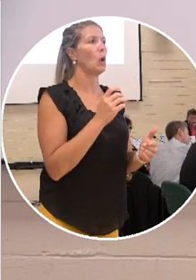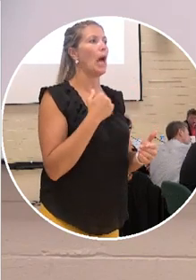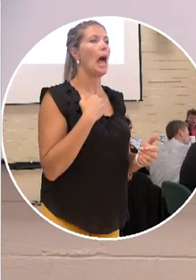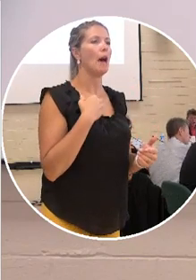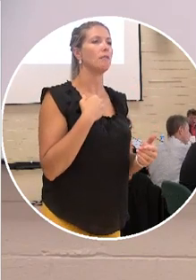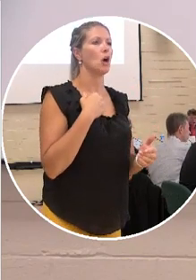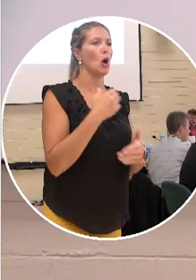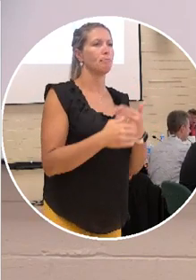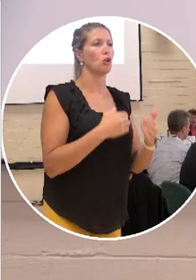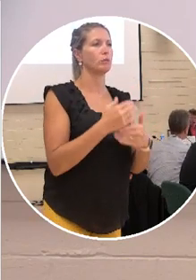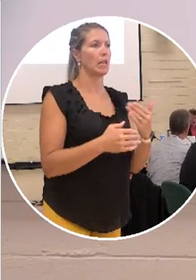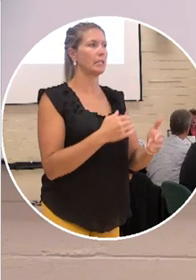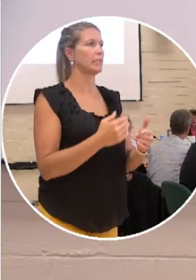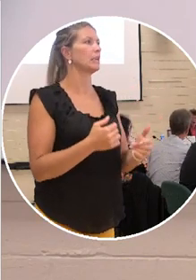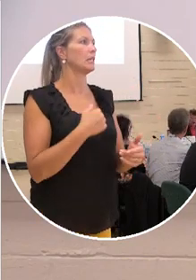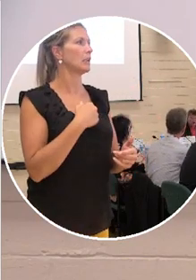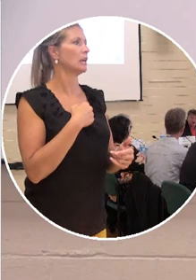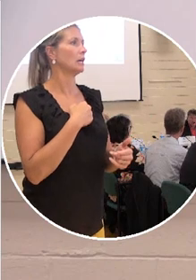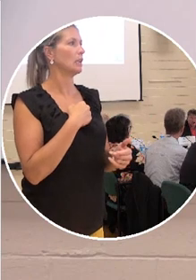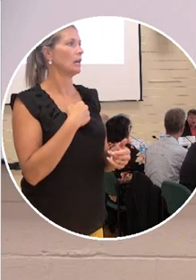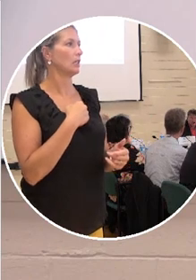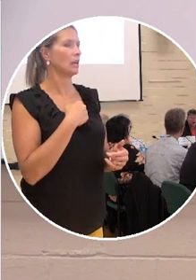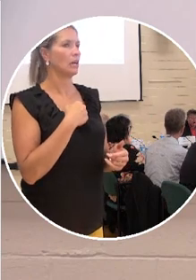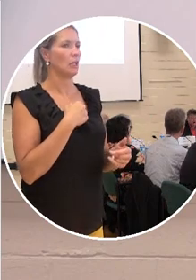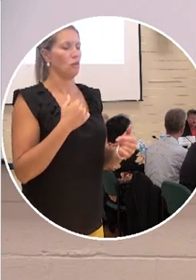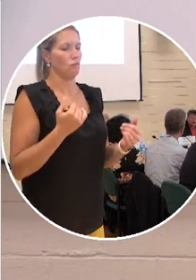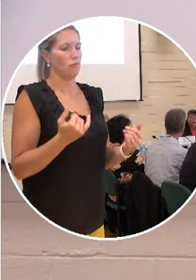have a process, and the process is that